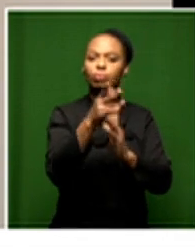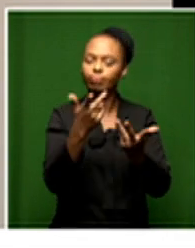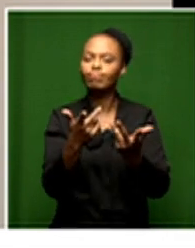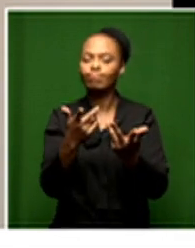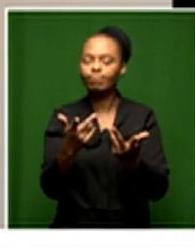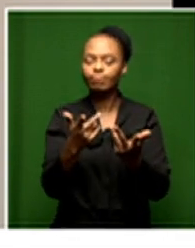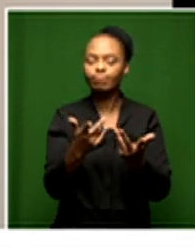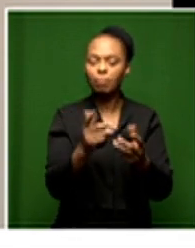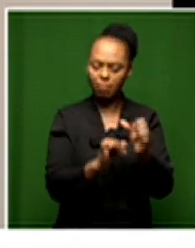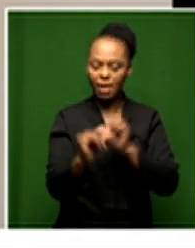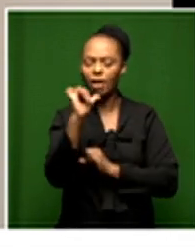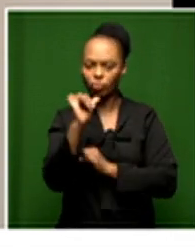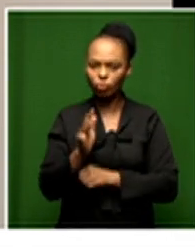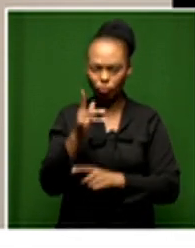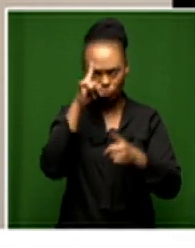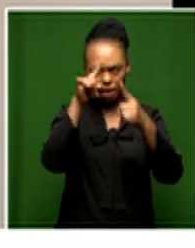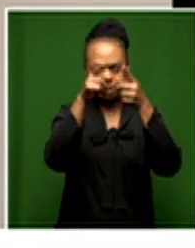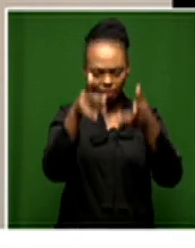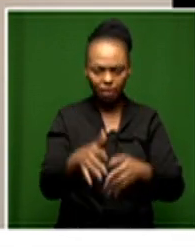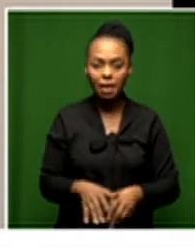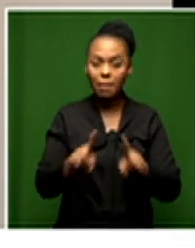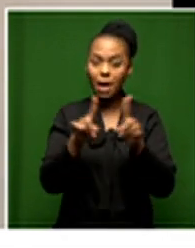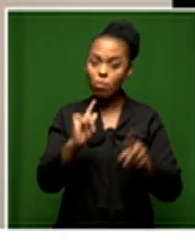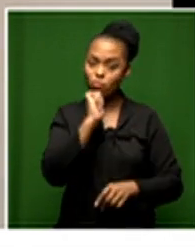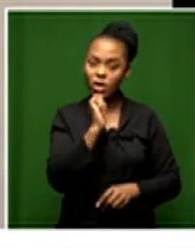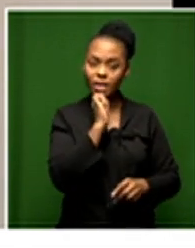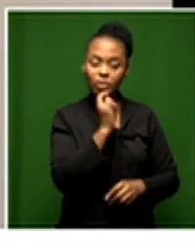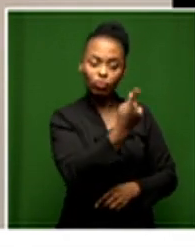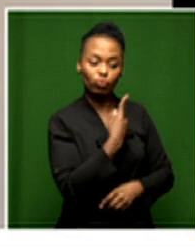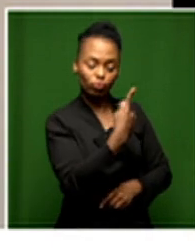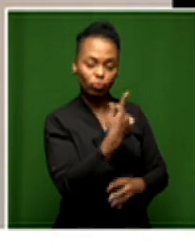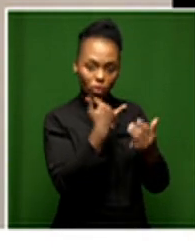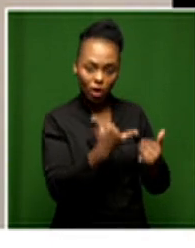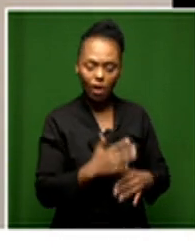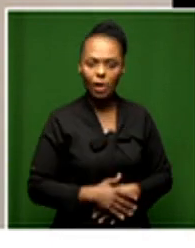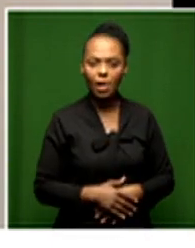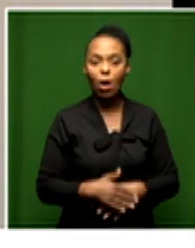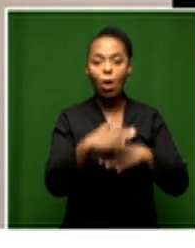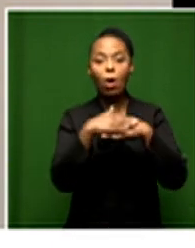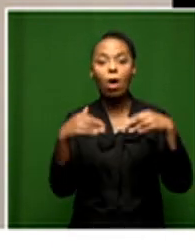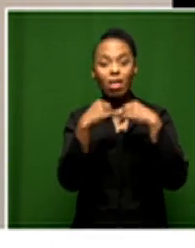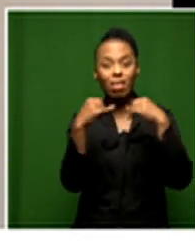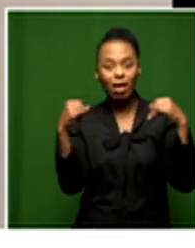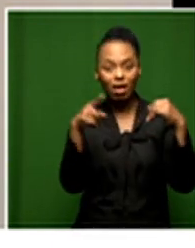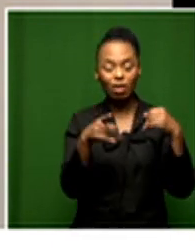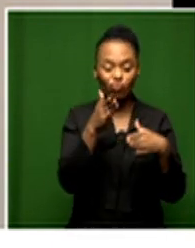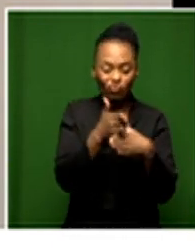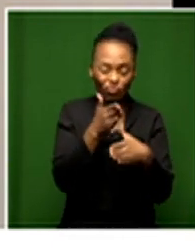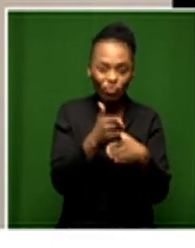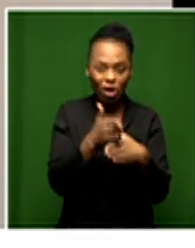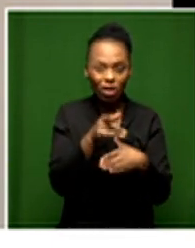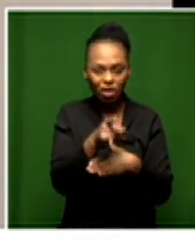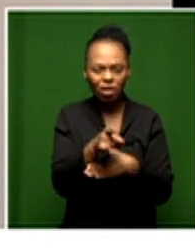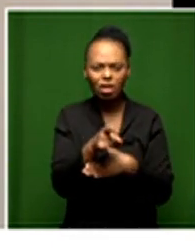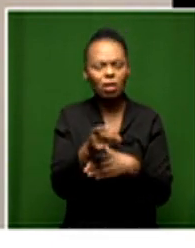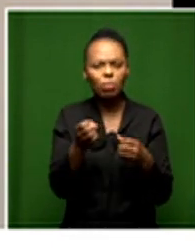back. But I must say that, like this morning between you and me, the online work